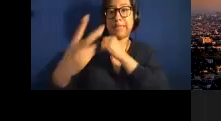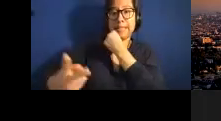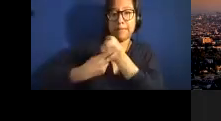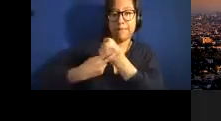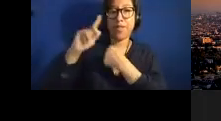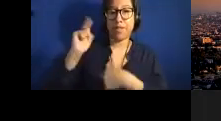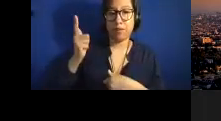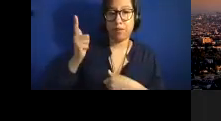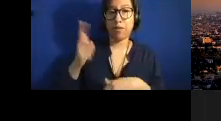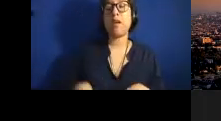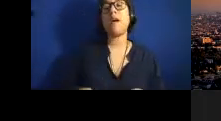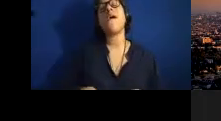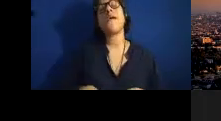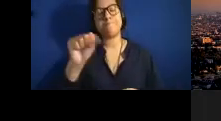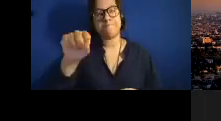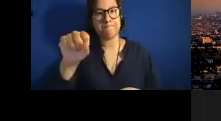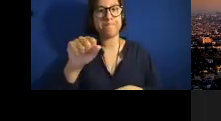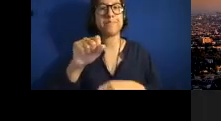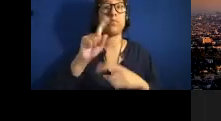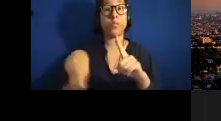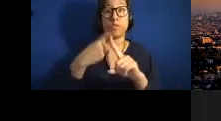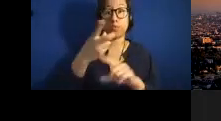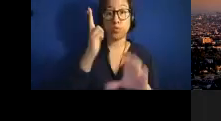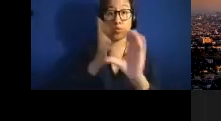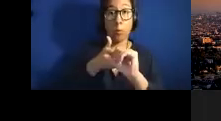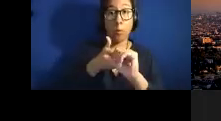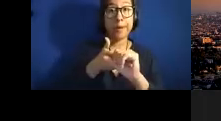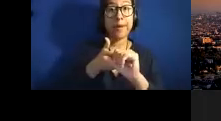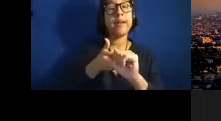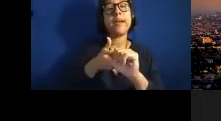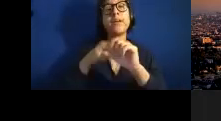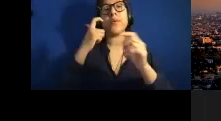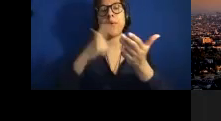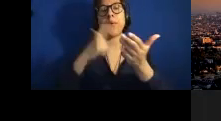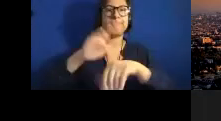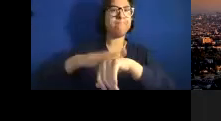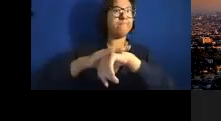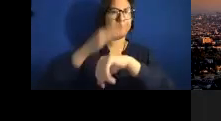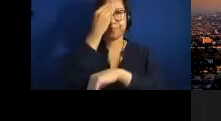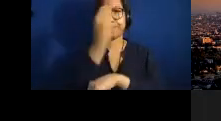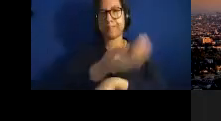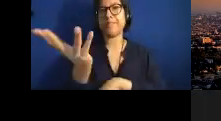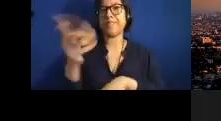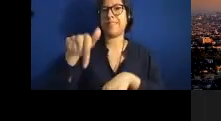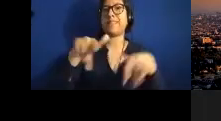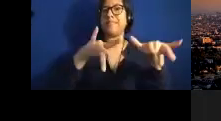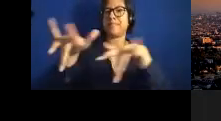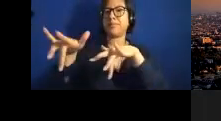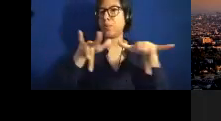Oh, yes. So when folks did join, there should have been a little notice that says, hey, you're being, this video is being